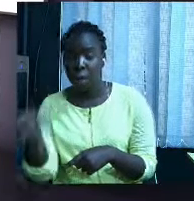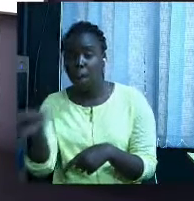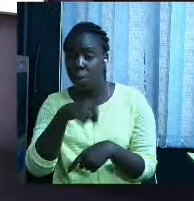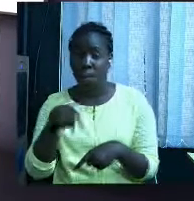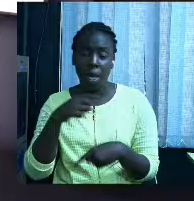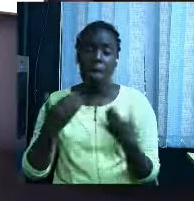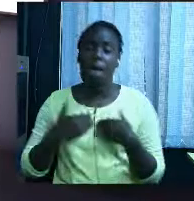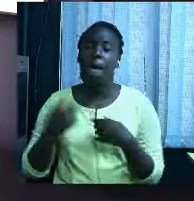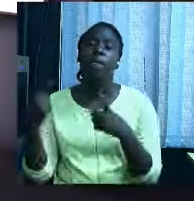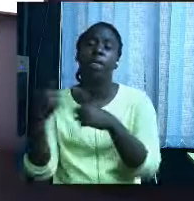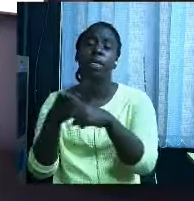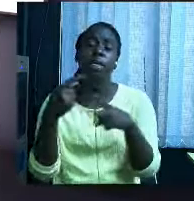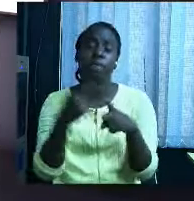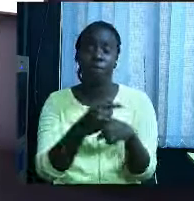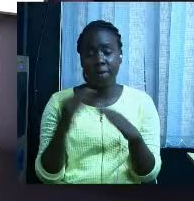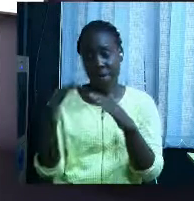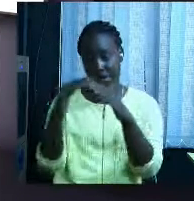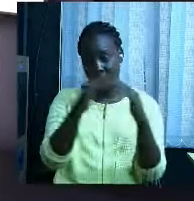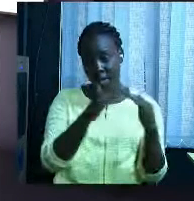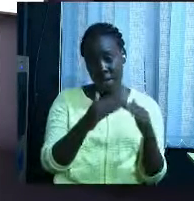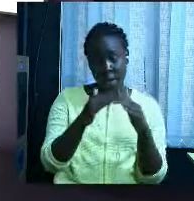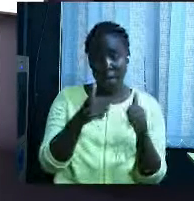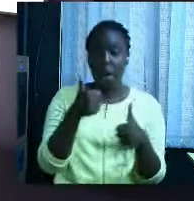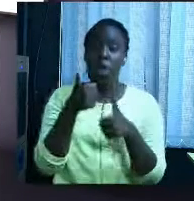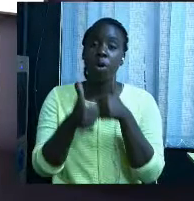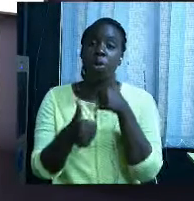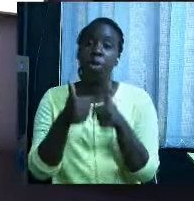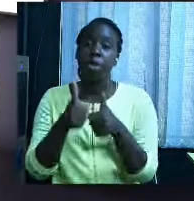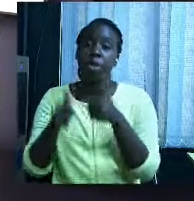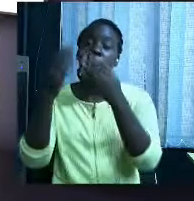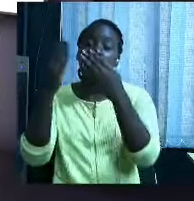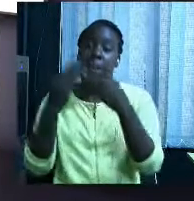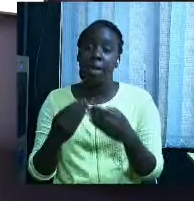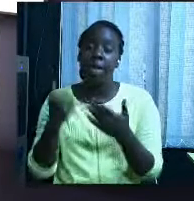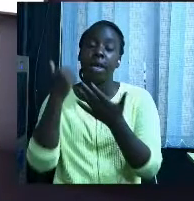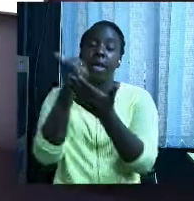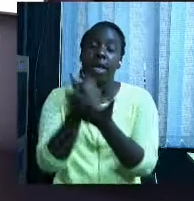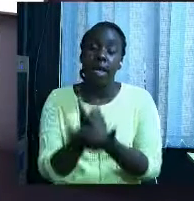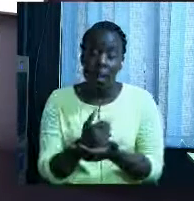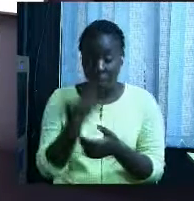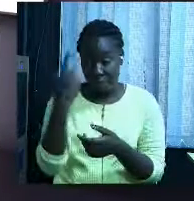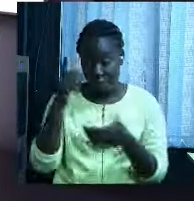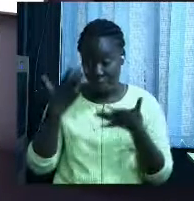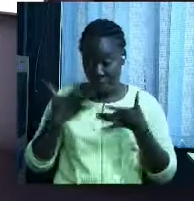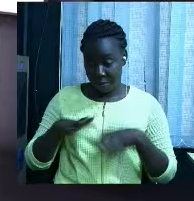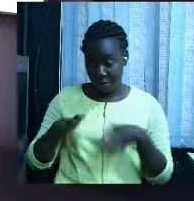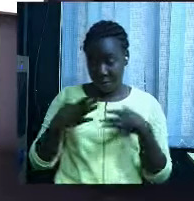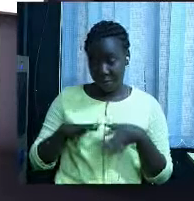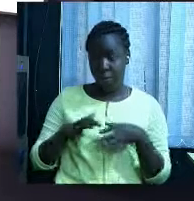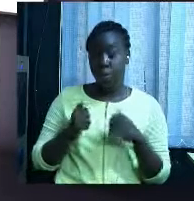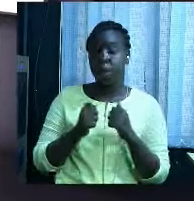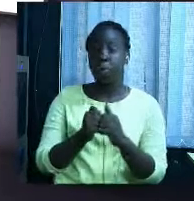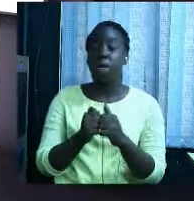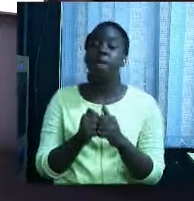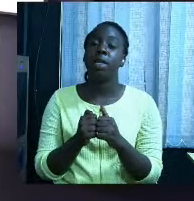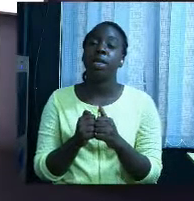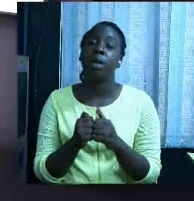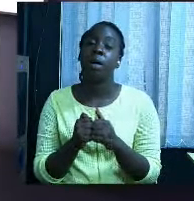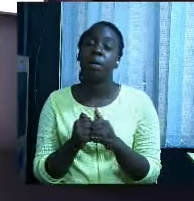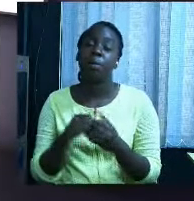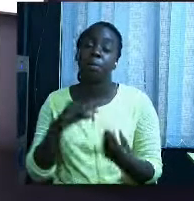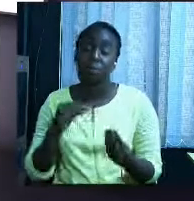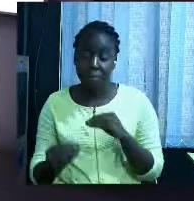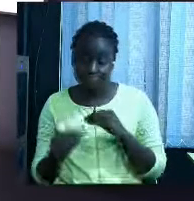connectivity to schools which are catering for persons with disabilities, be they hearing or any